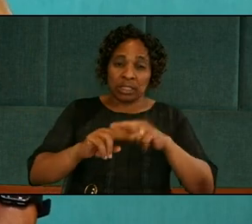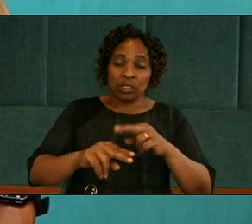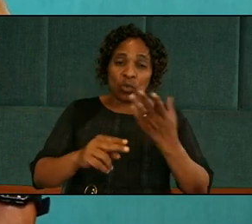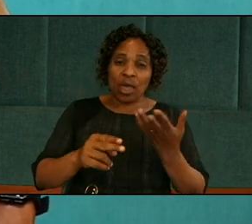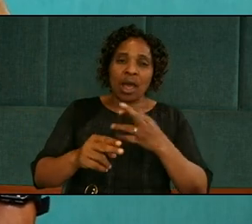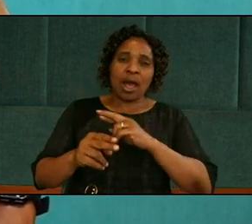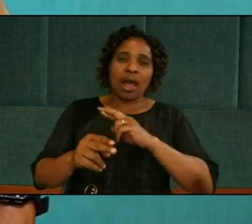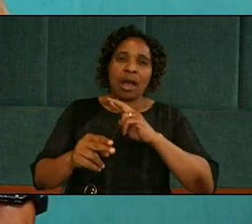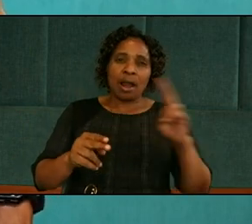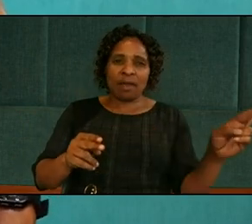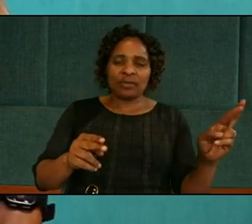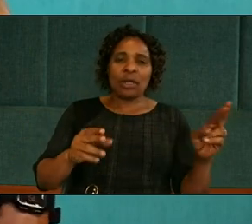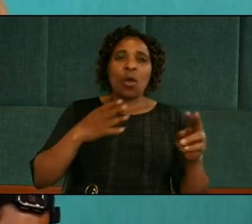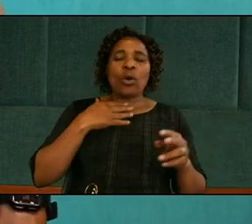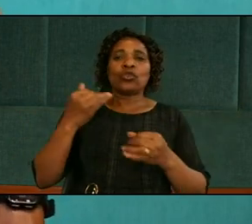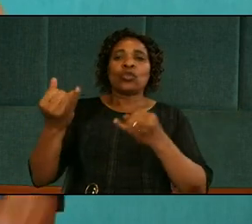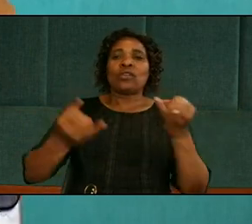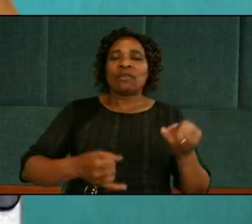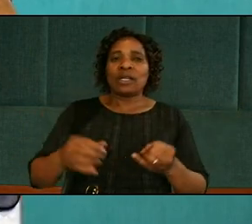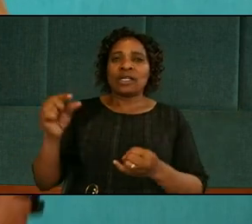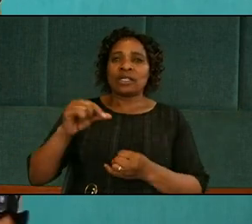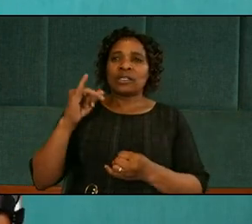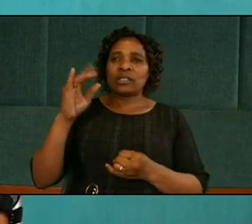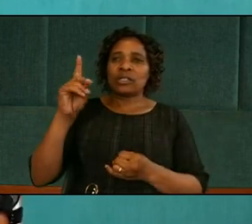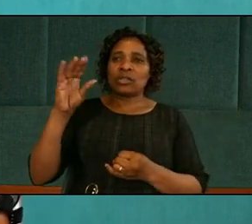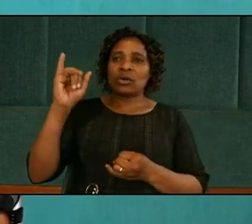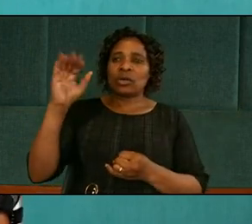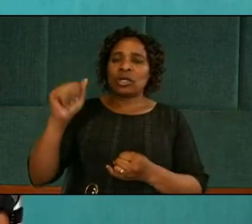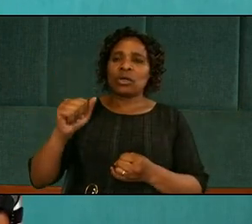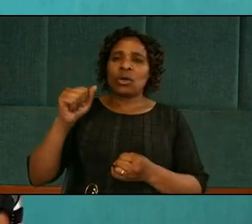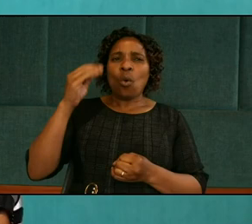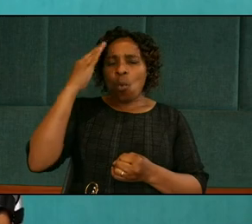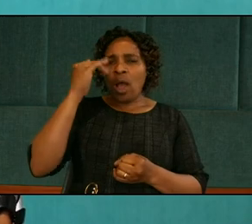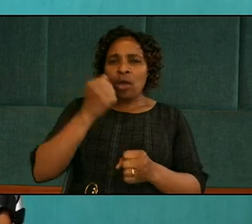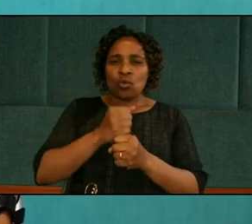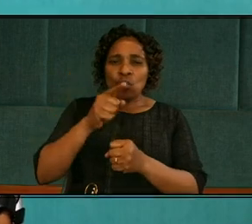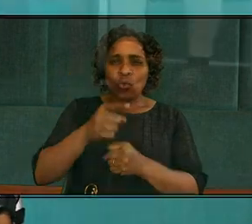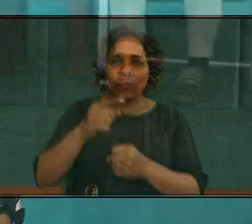just invite Gideon. Gideon, why don't you take us through that story?